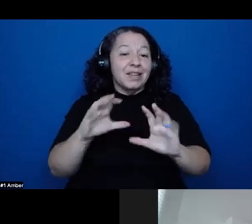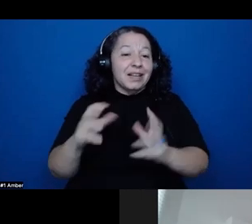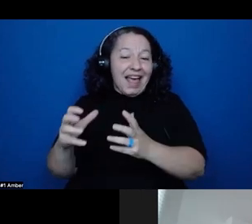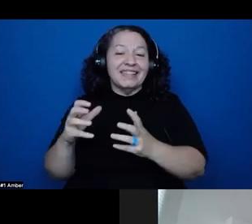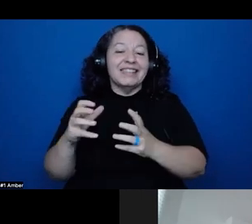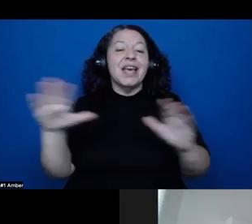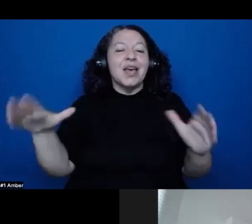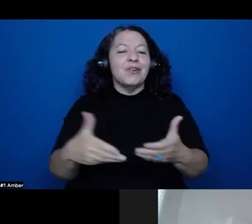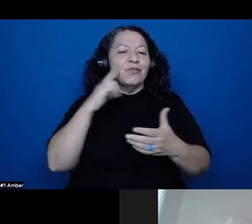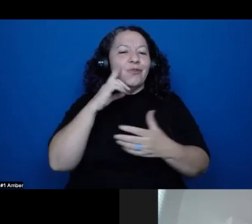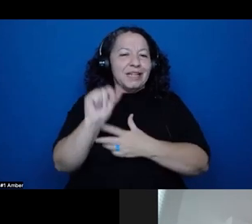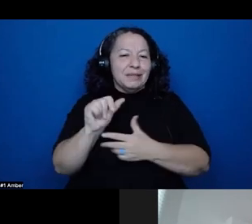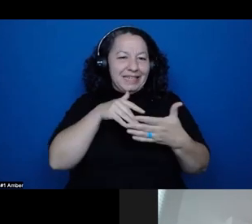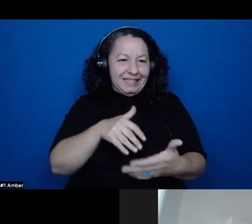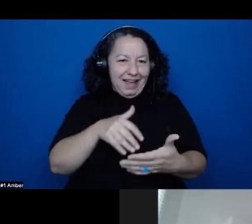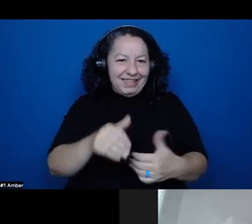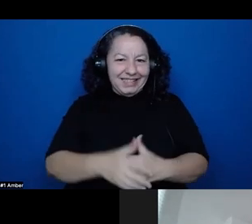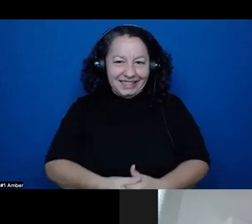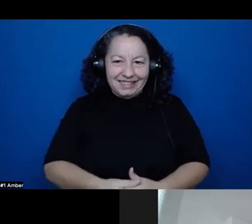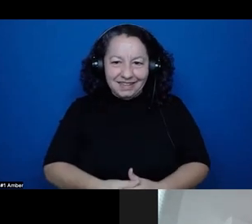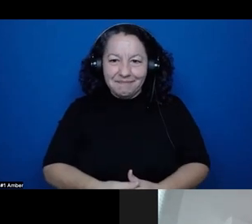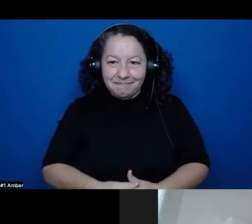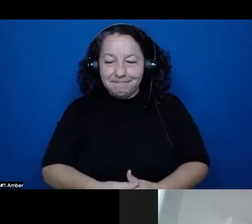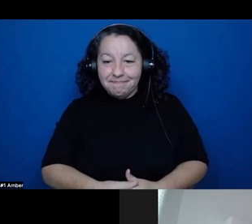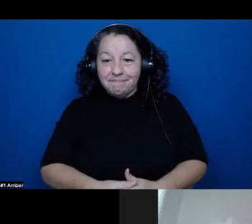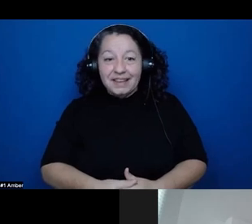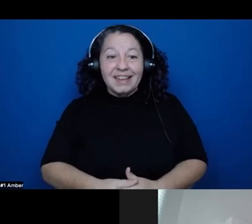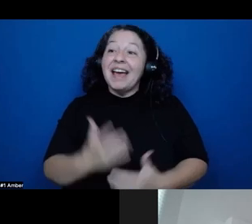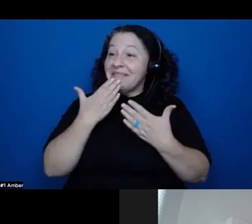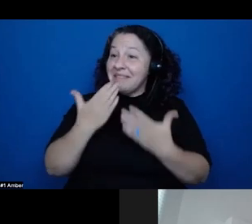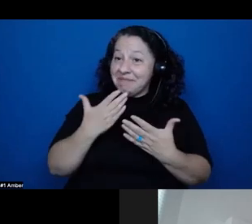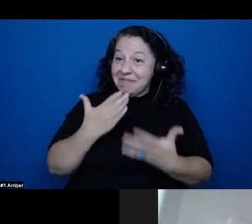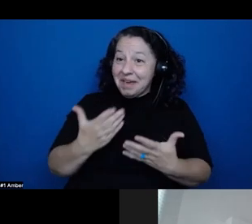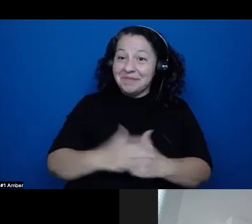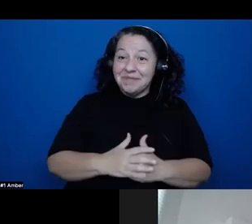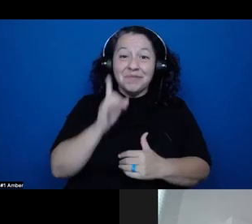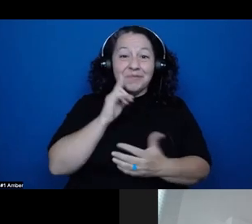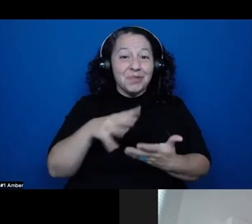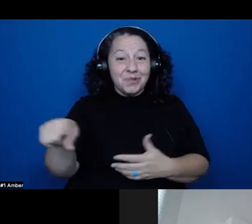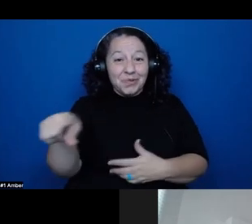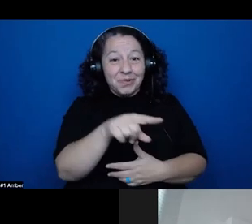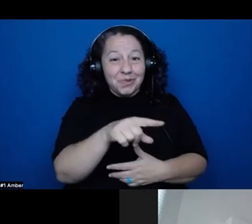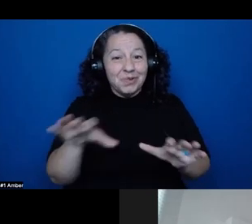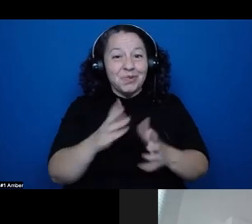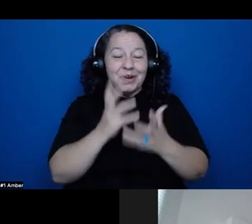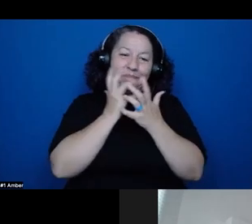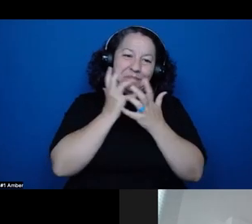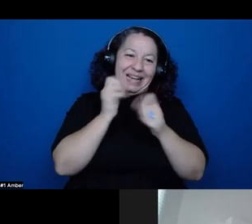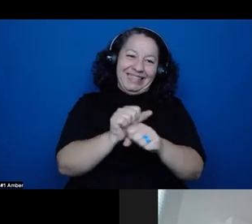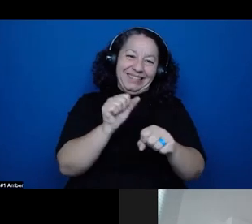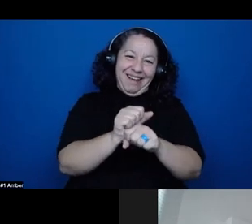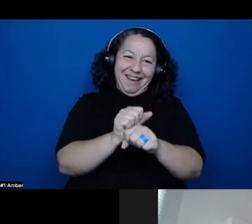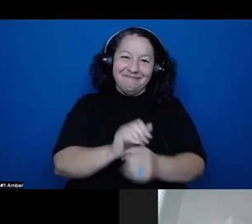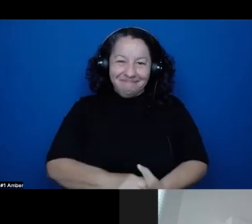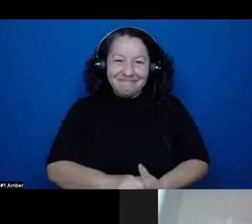Disability Studies. And big thanks to the students who are doing such an amazing job.